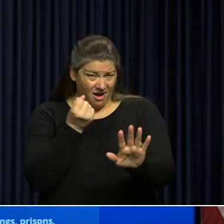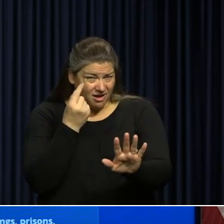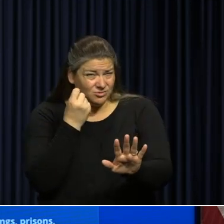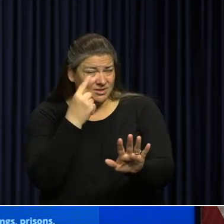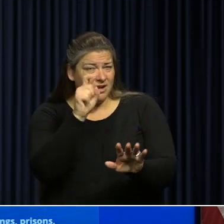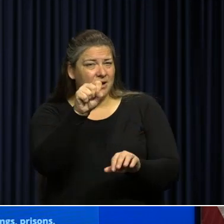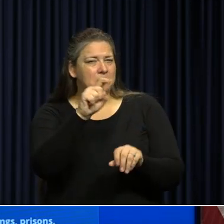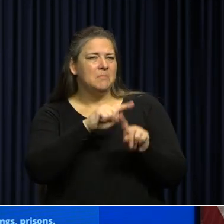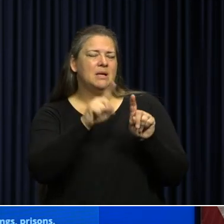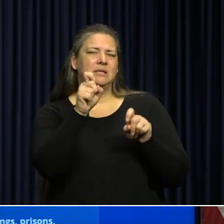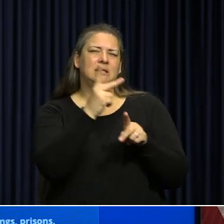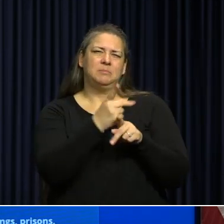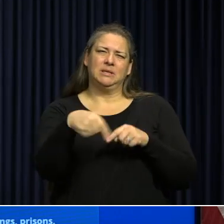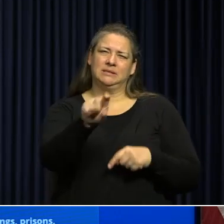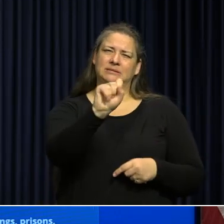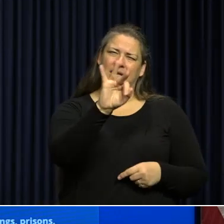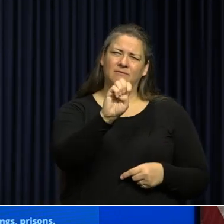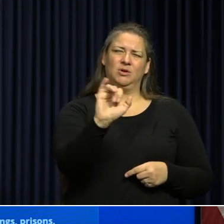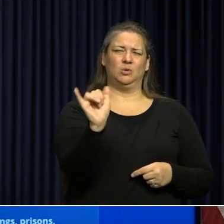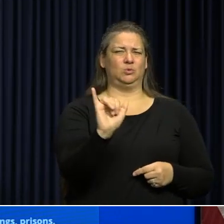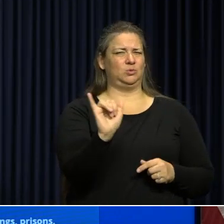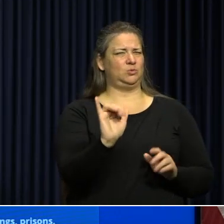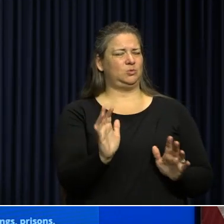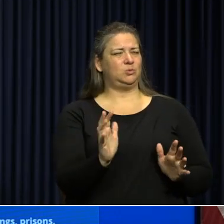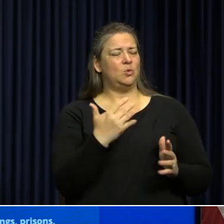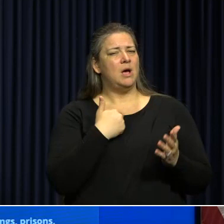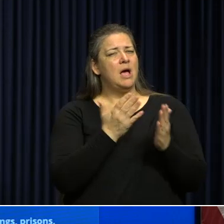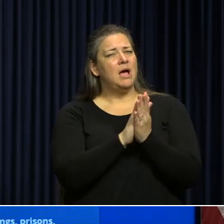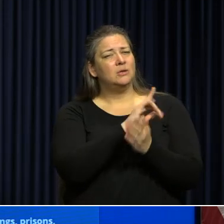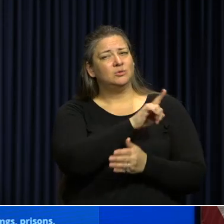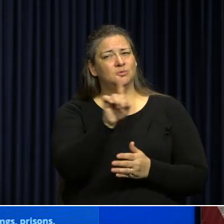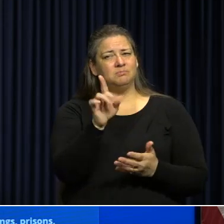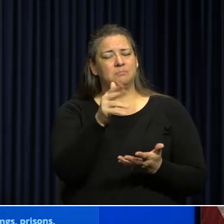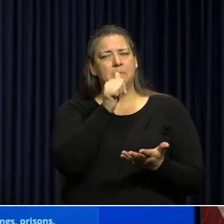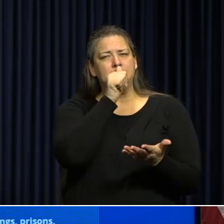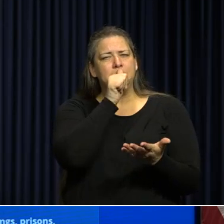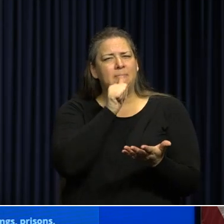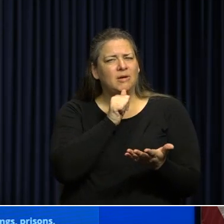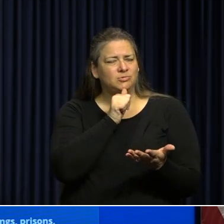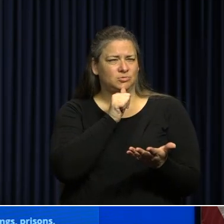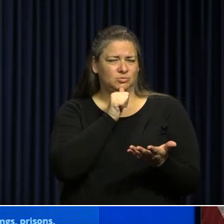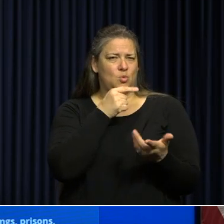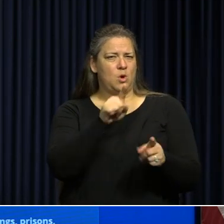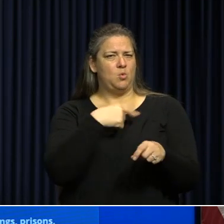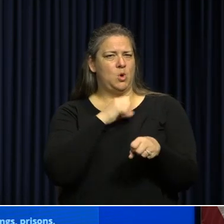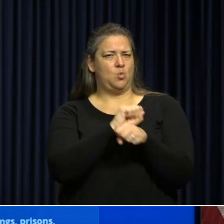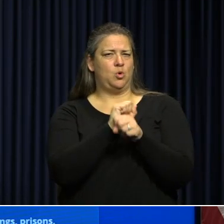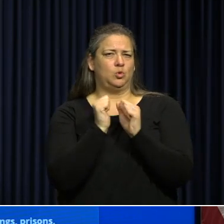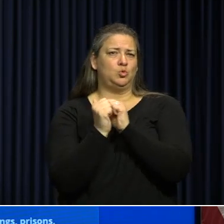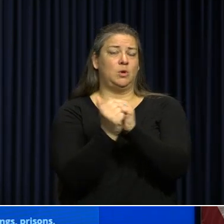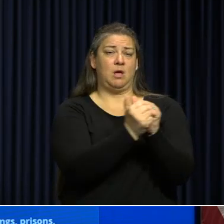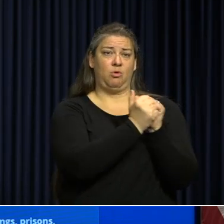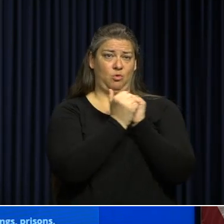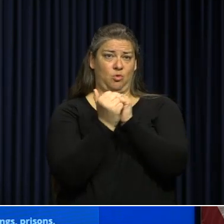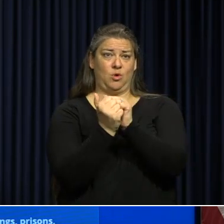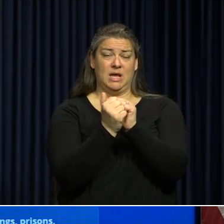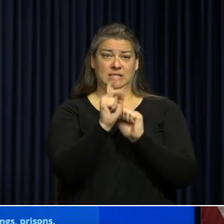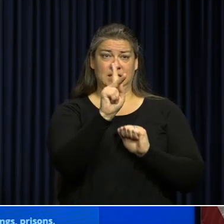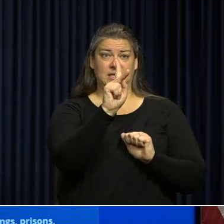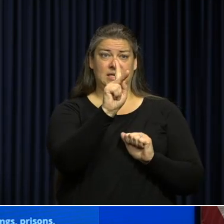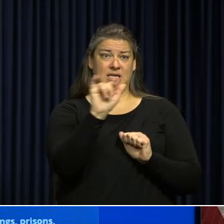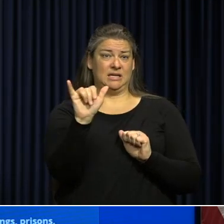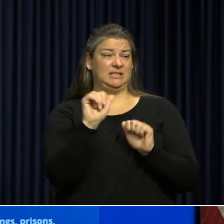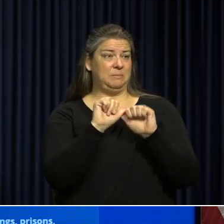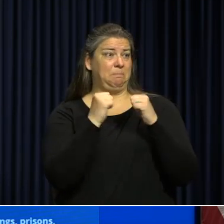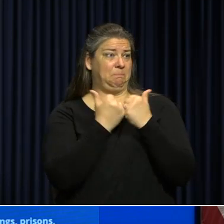work through this, I ask everyone's patience and everyone's tolerance as we continue to work together as Team Kentucky to get through